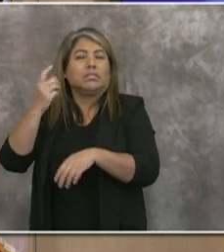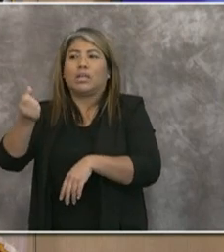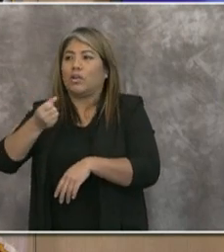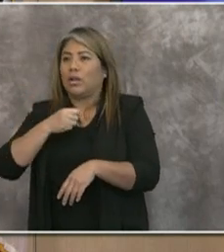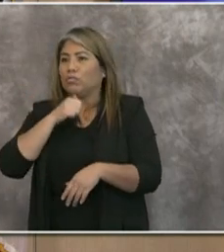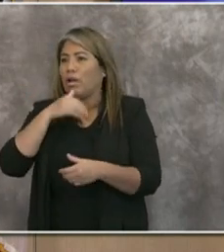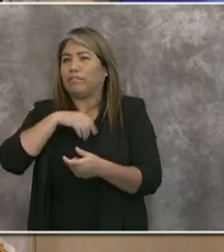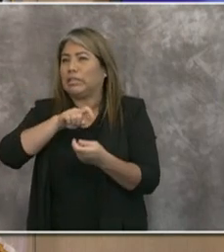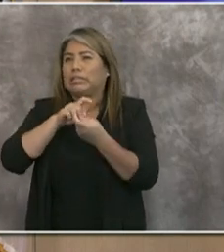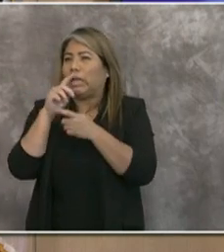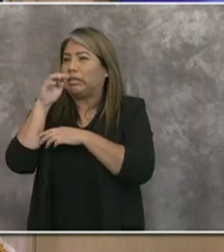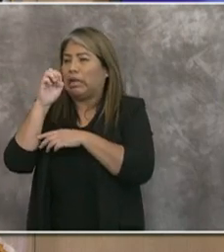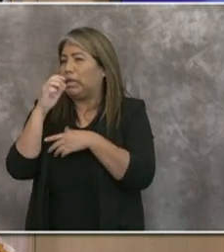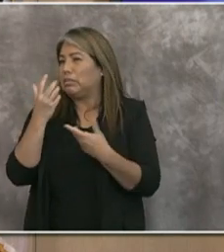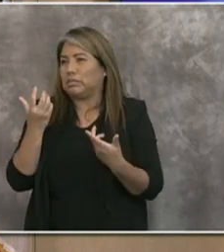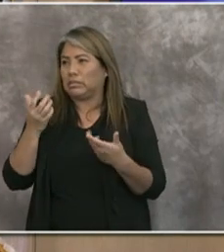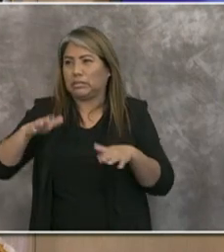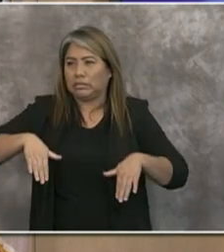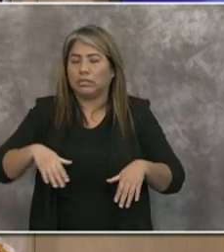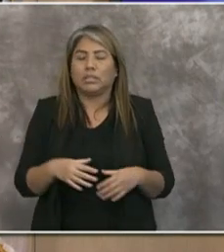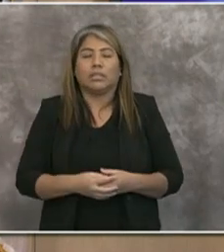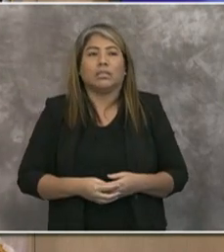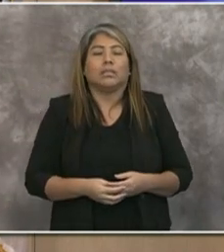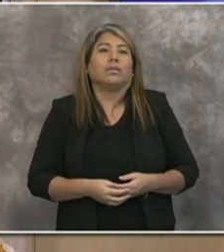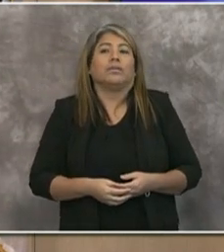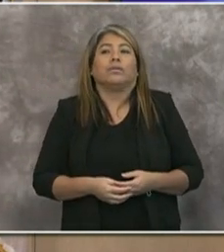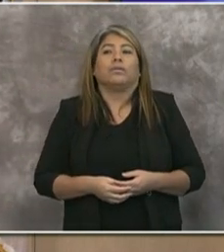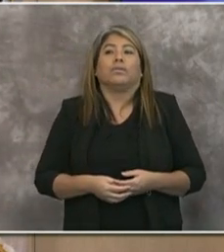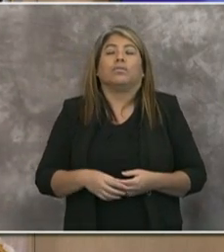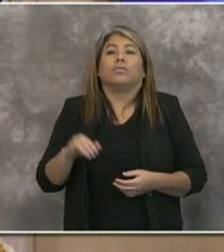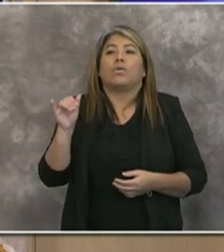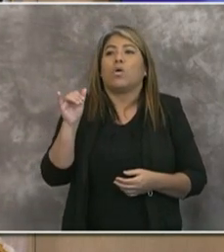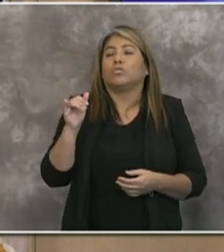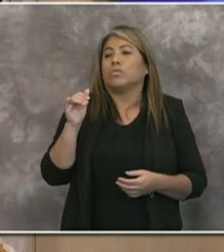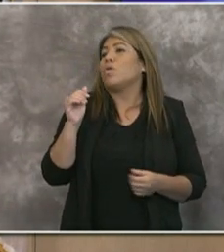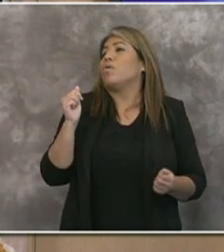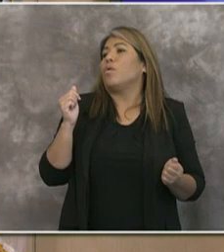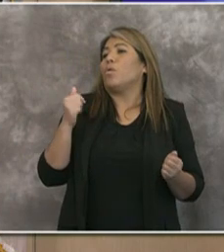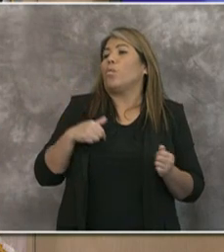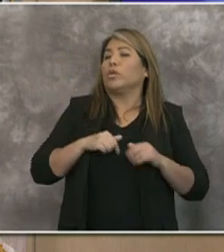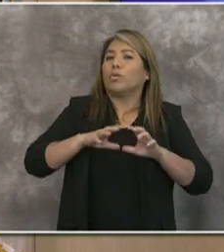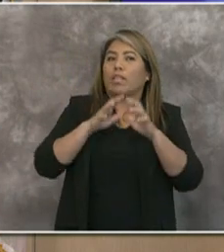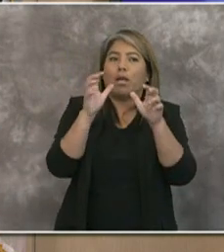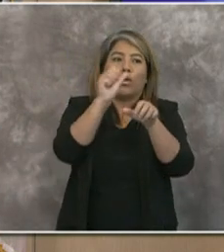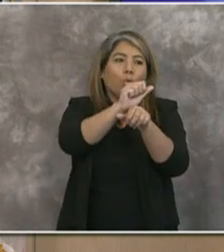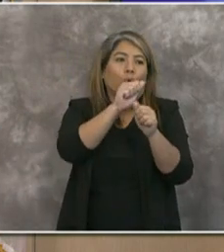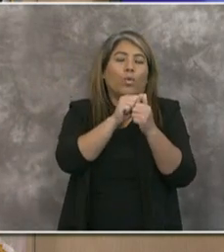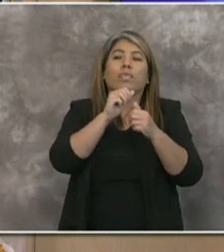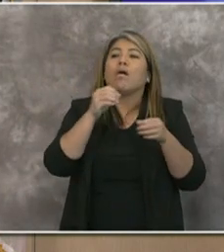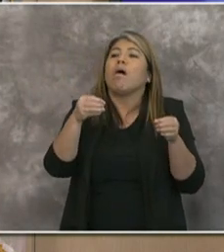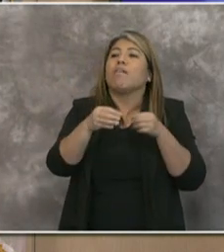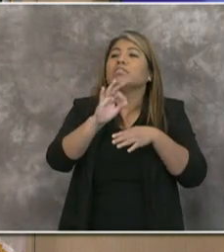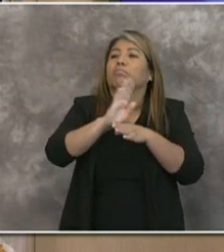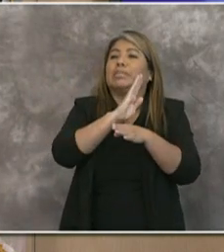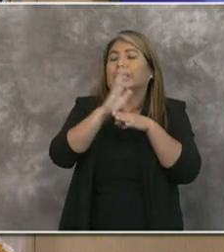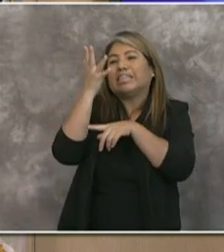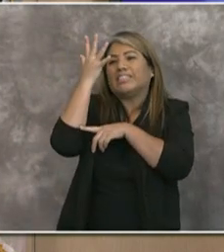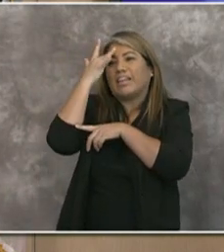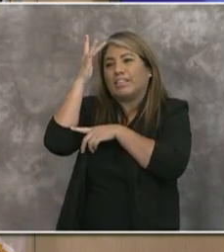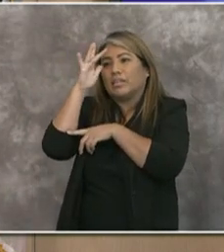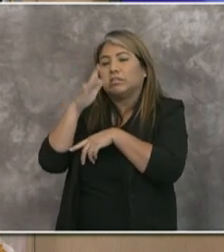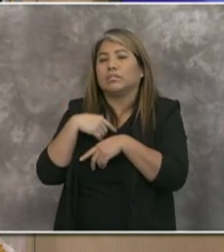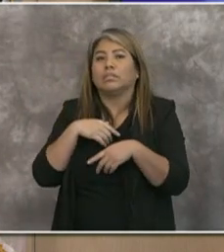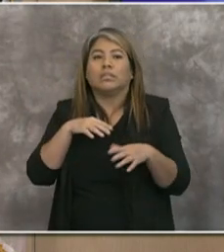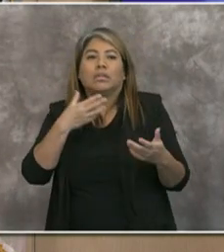exact date yet. In addition, we are doing a lot of work with the Office of Business Intelligence to do a